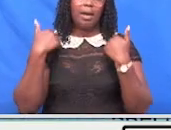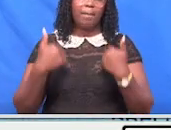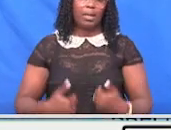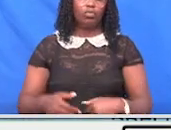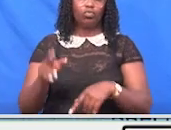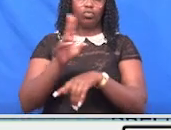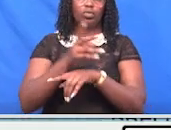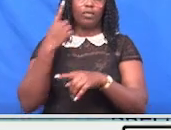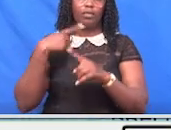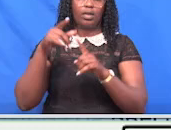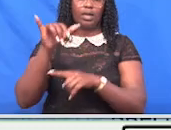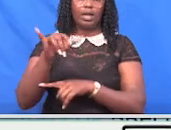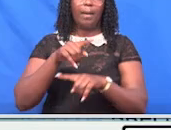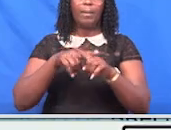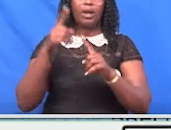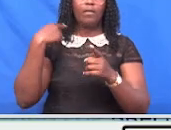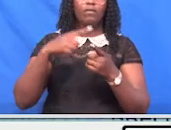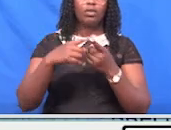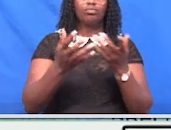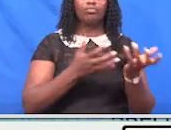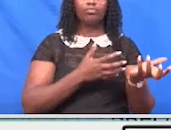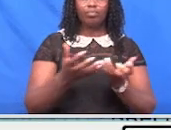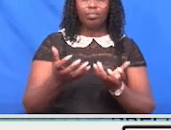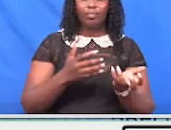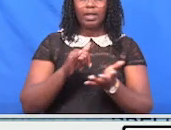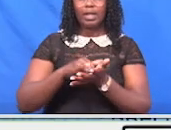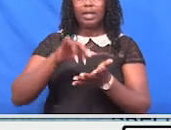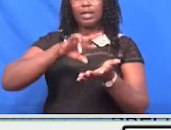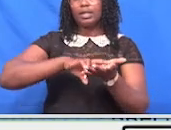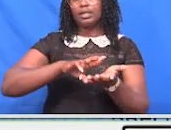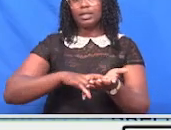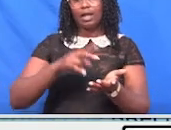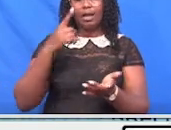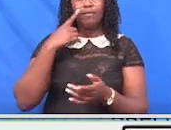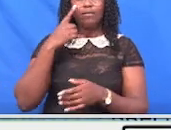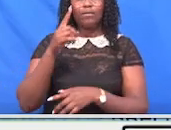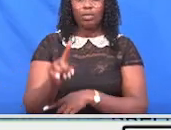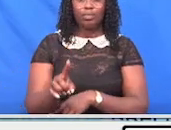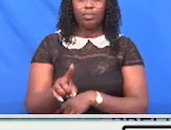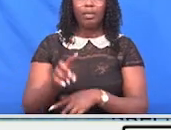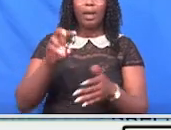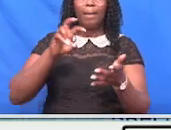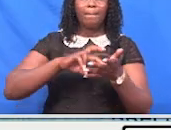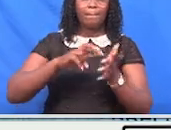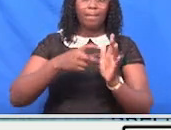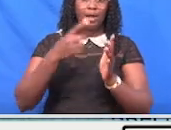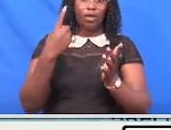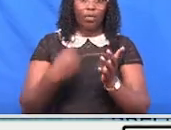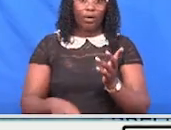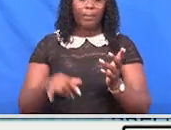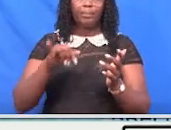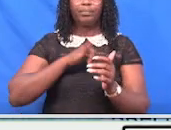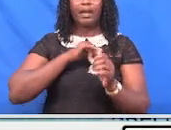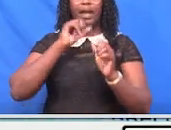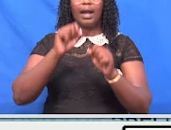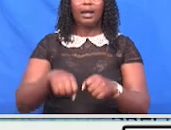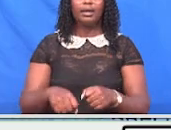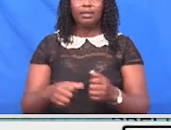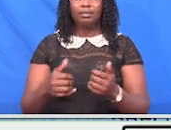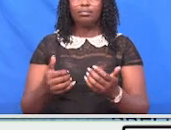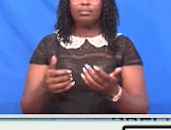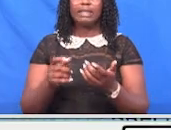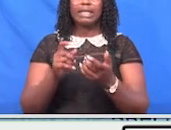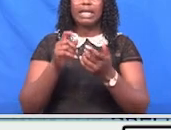for trademarks, it can be registered in perpetuity, meaning I am able to renew it every 10